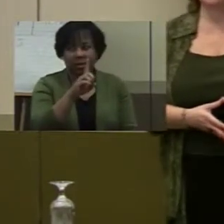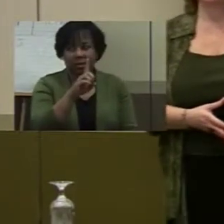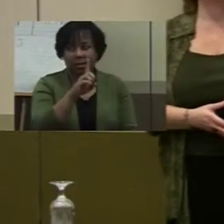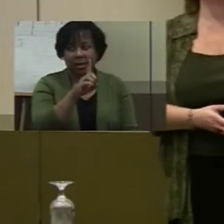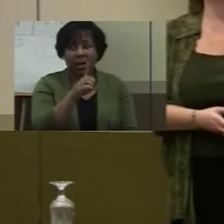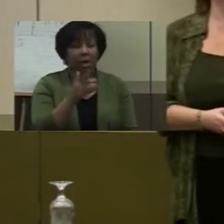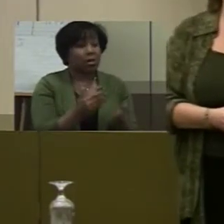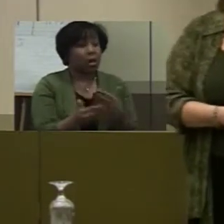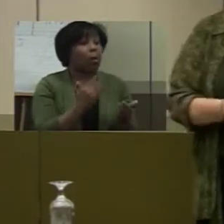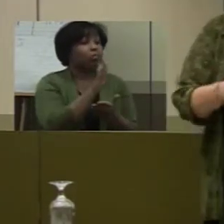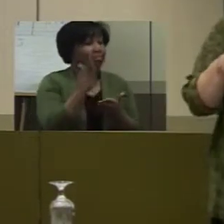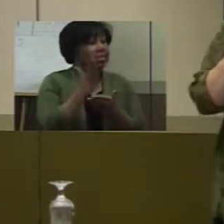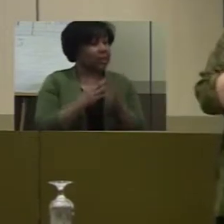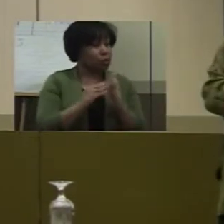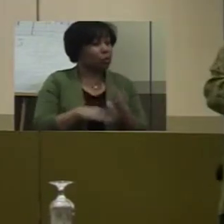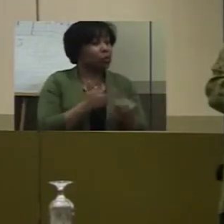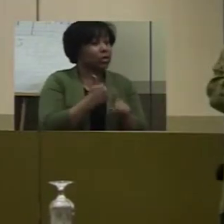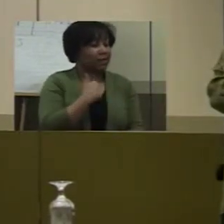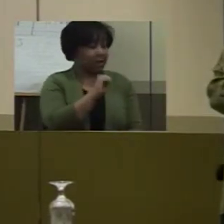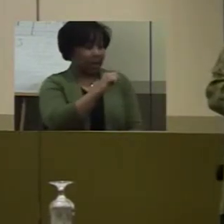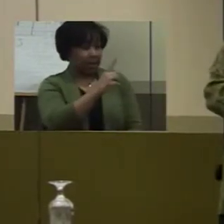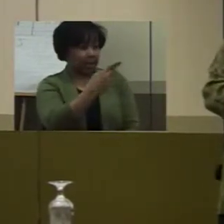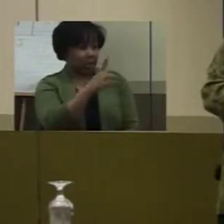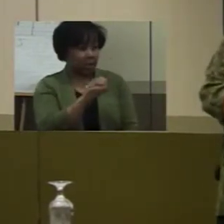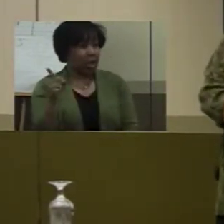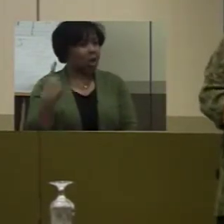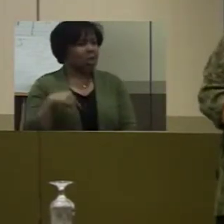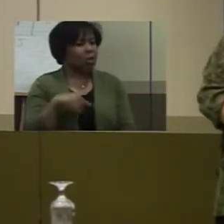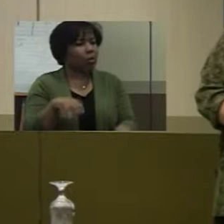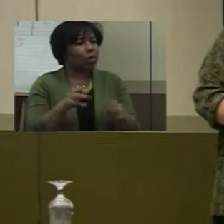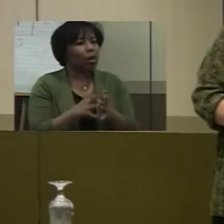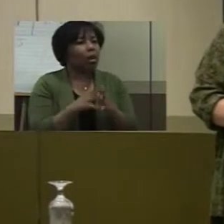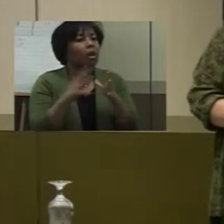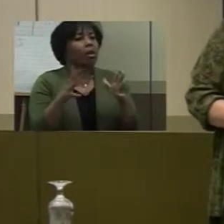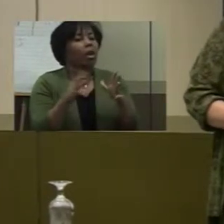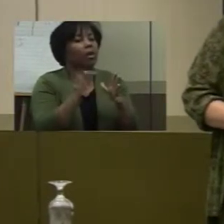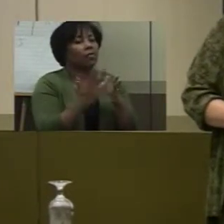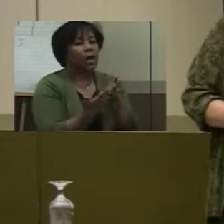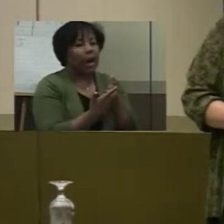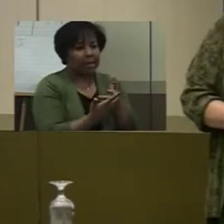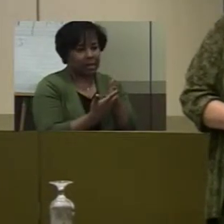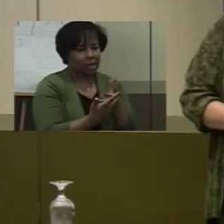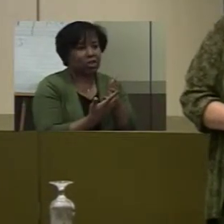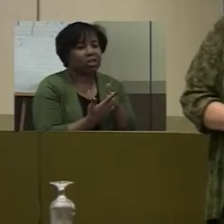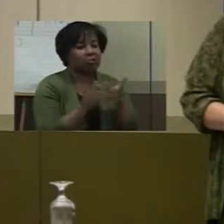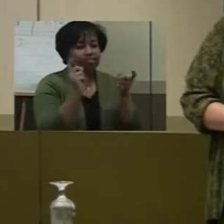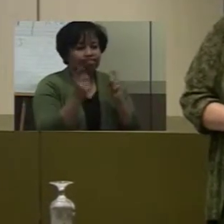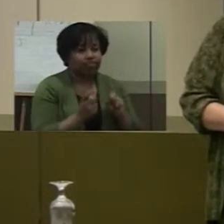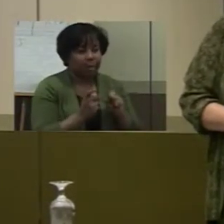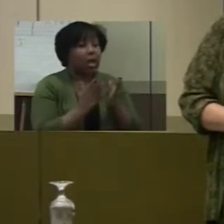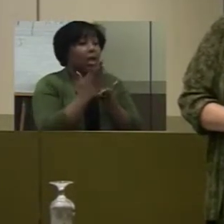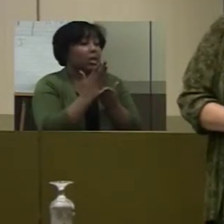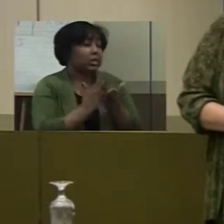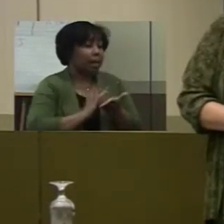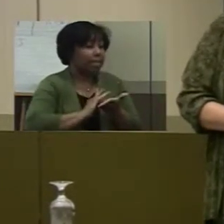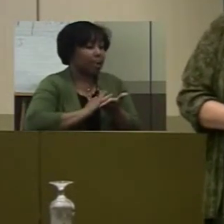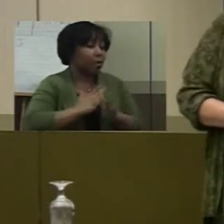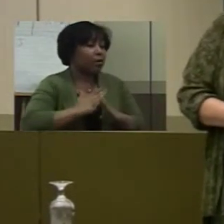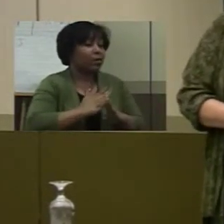Okay. So some students have ADHD. And so we do a lot of accommodations, Okay. you know, and some